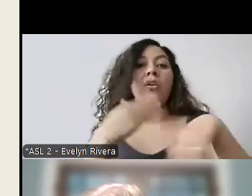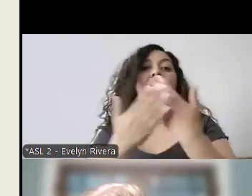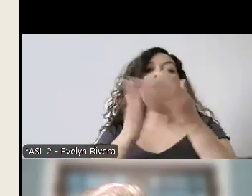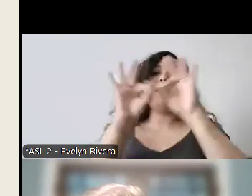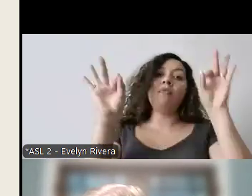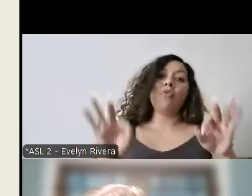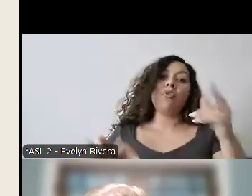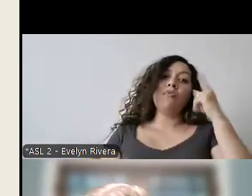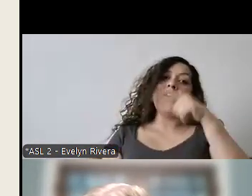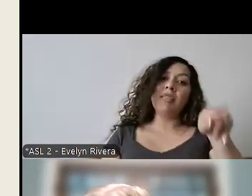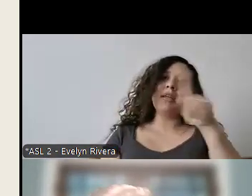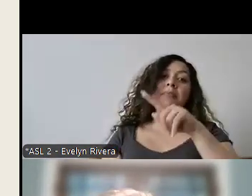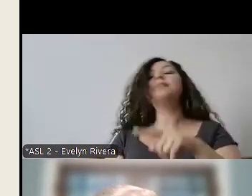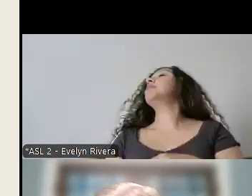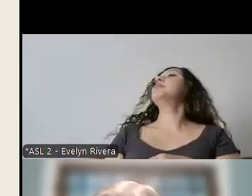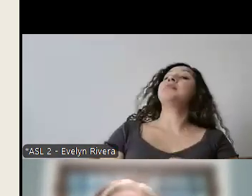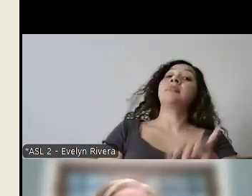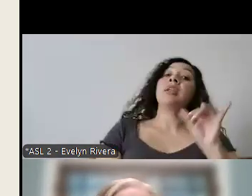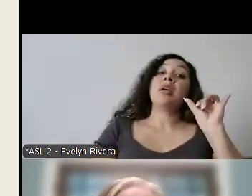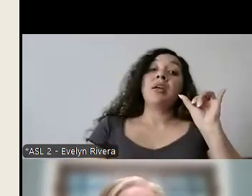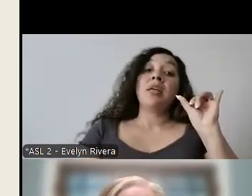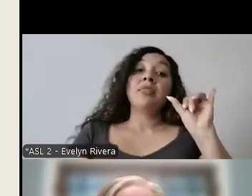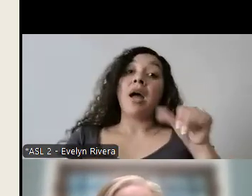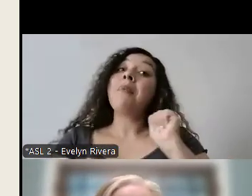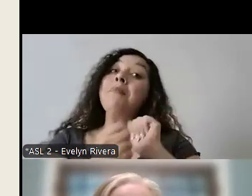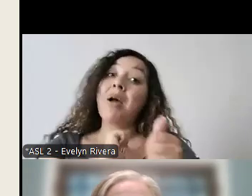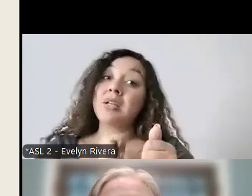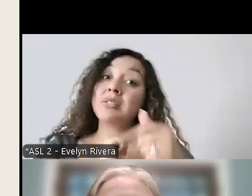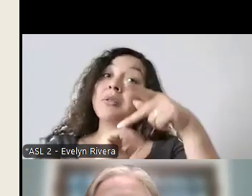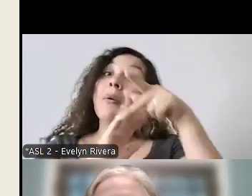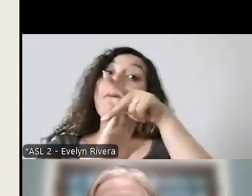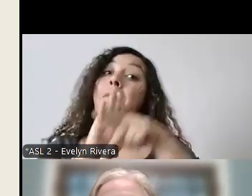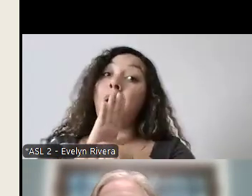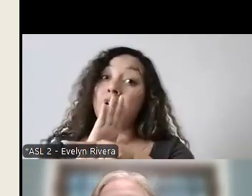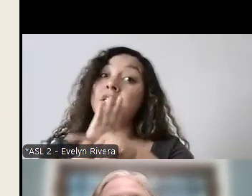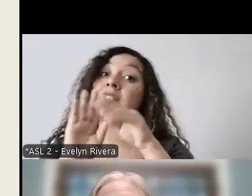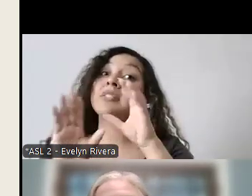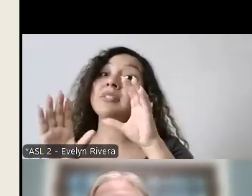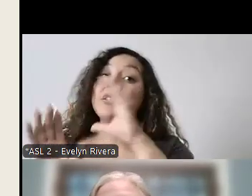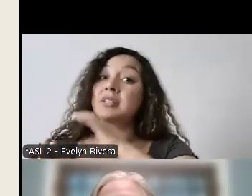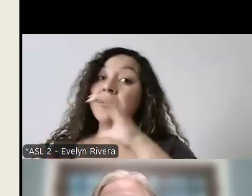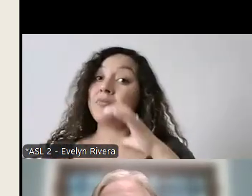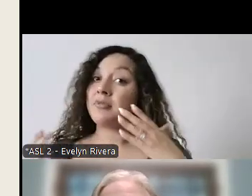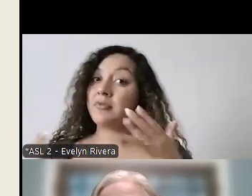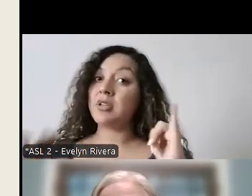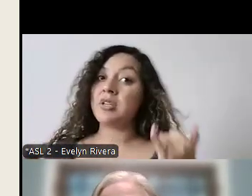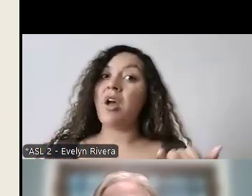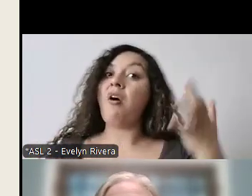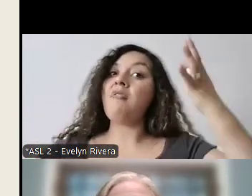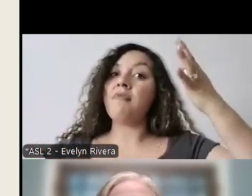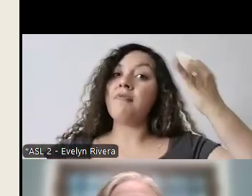for them. And this one has actually passed its policy committee, and I believe it is awaiting a final vote on the Senate